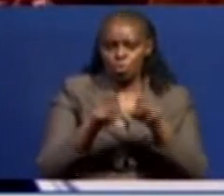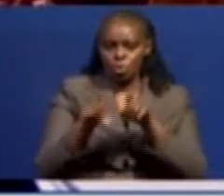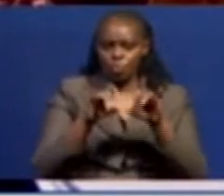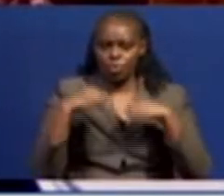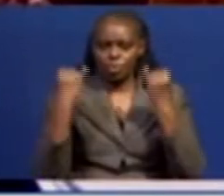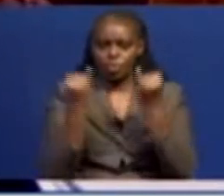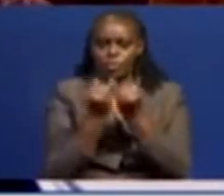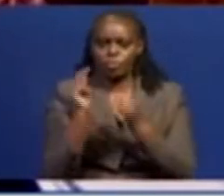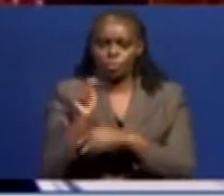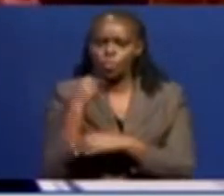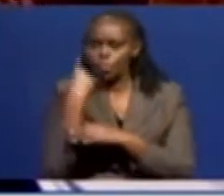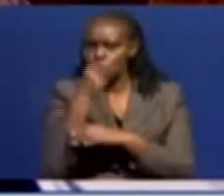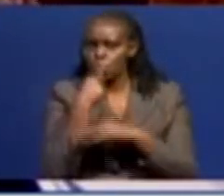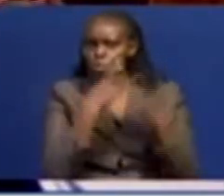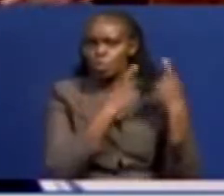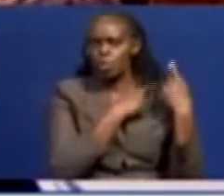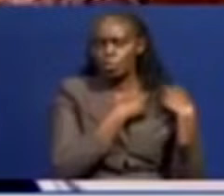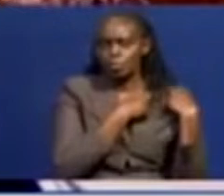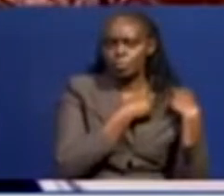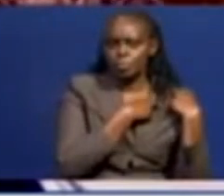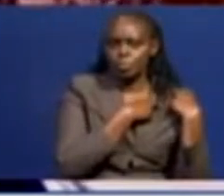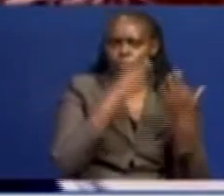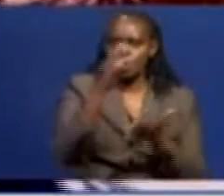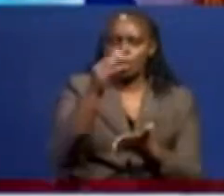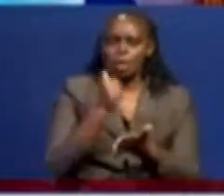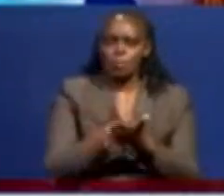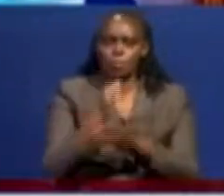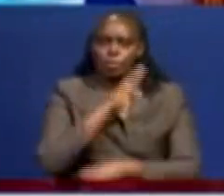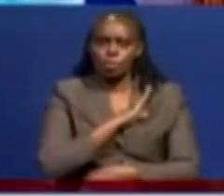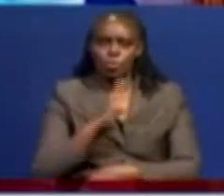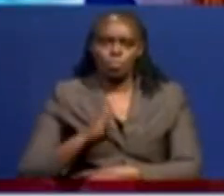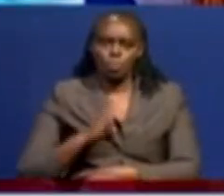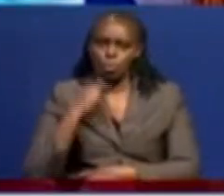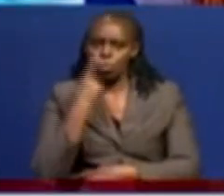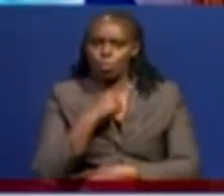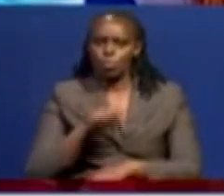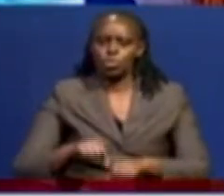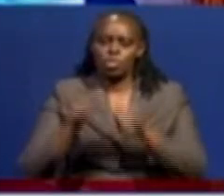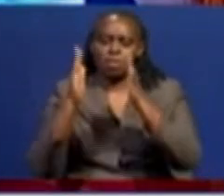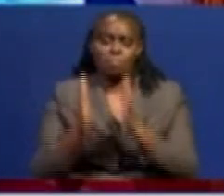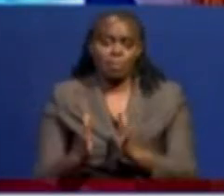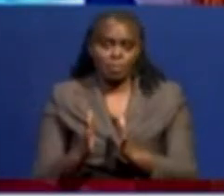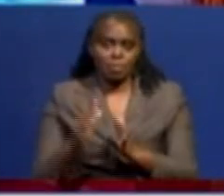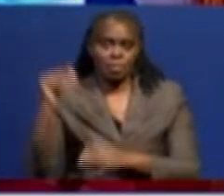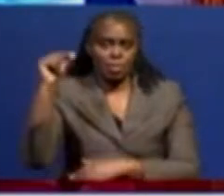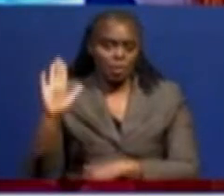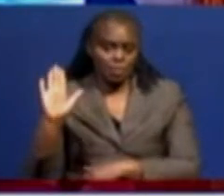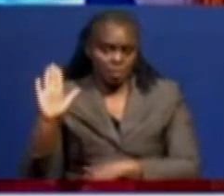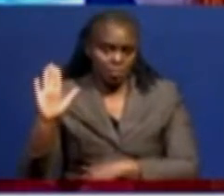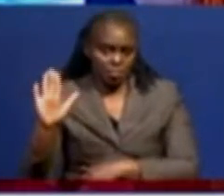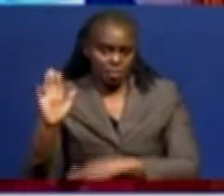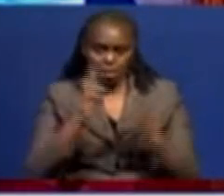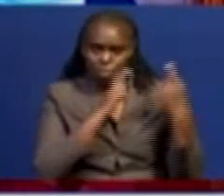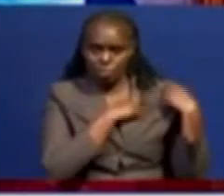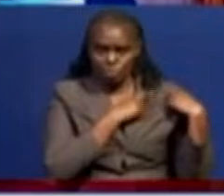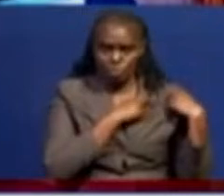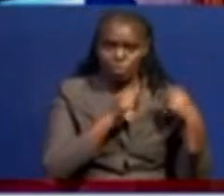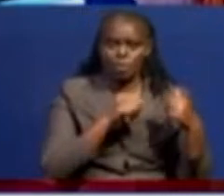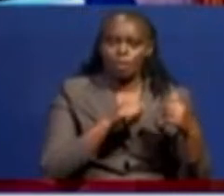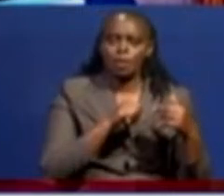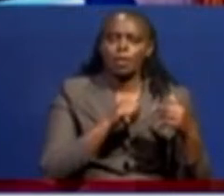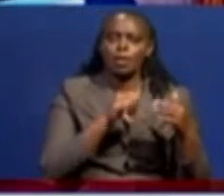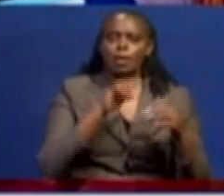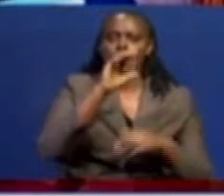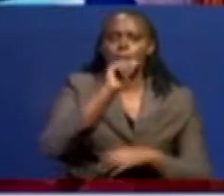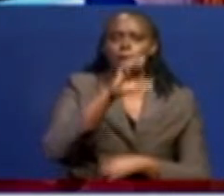statutes that govern that institution. Who was responsible of appointing these boards, the chairpersons of these boards? The governor.